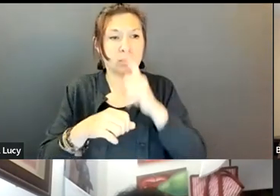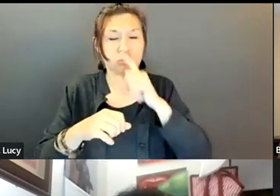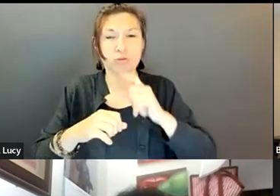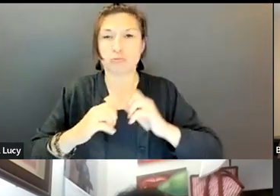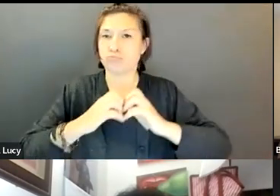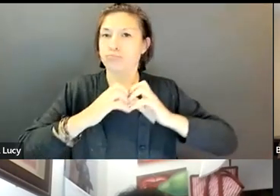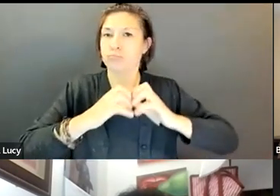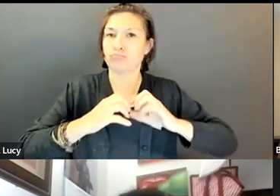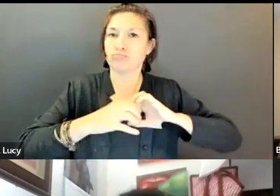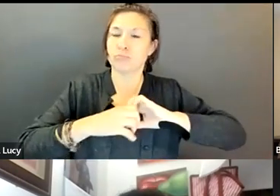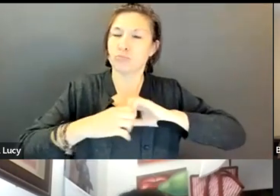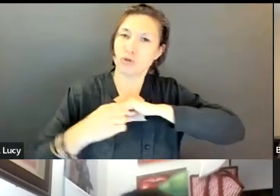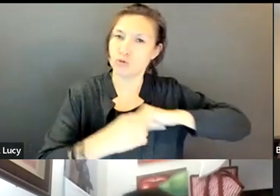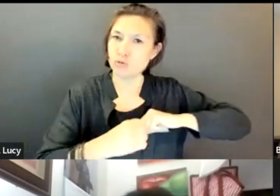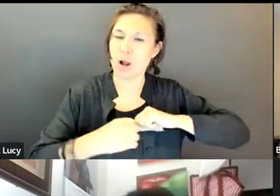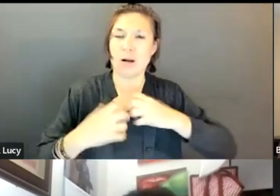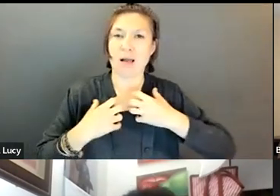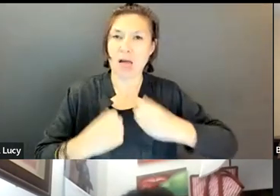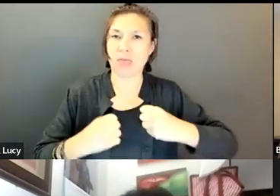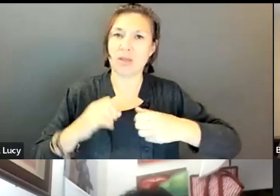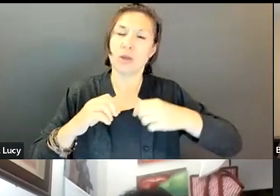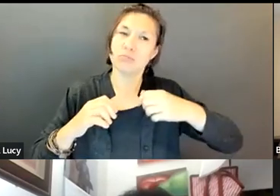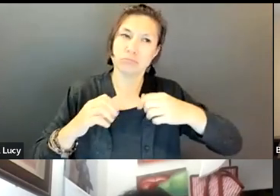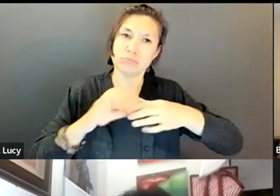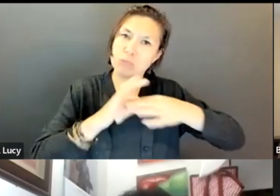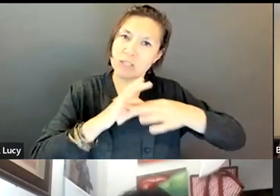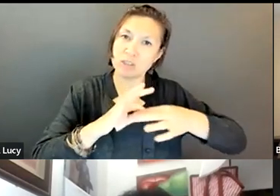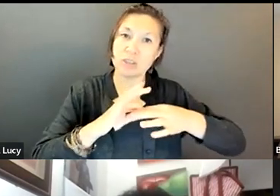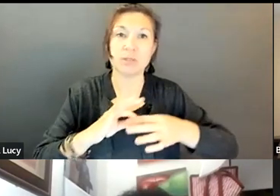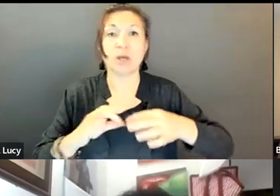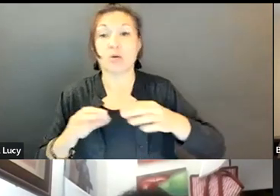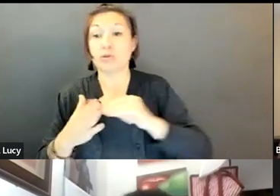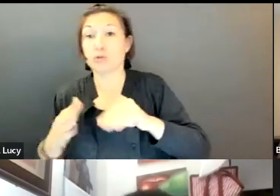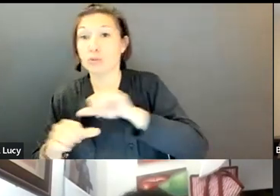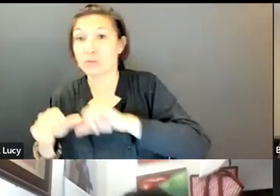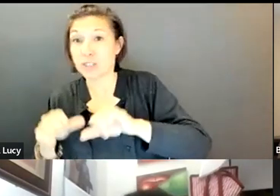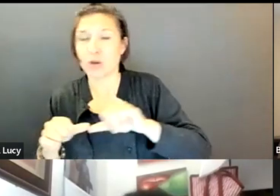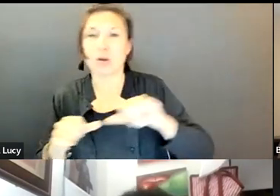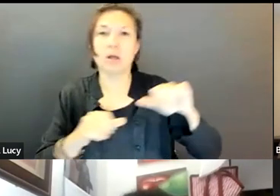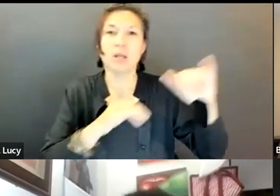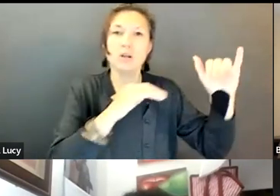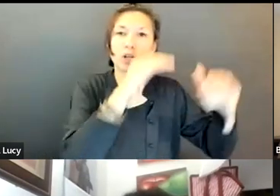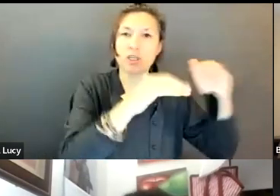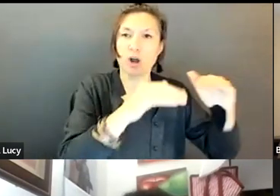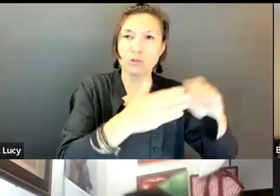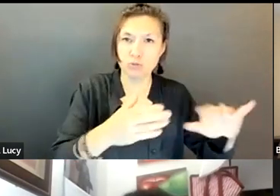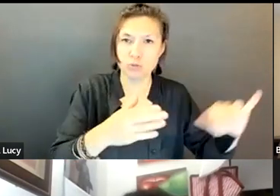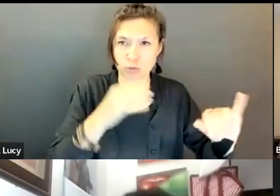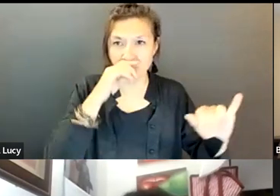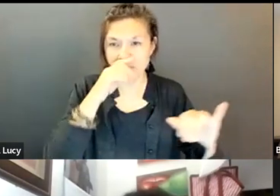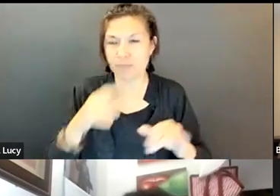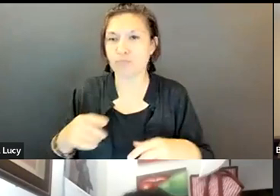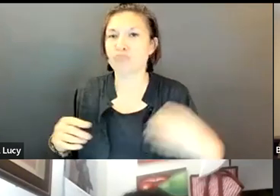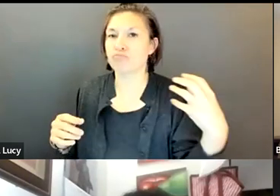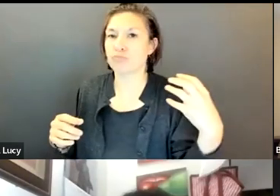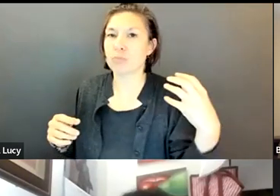relationships with our young people between one another and between adults thank you thank you for that and I'll just say in conclusion